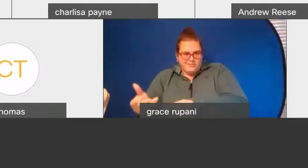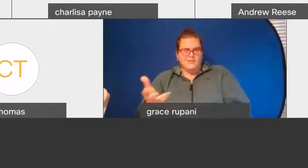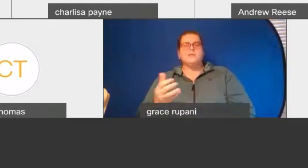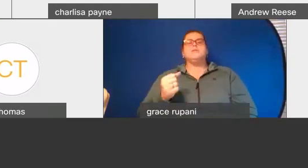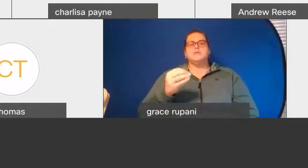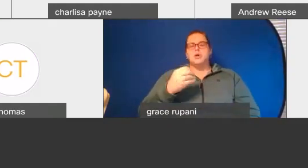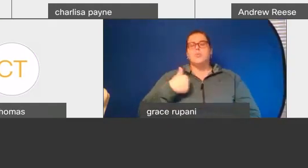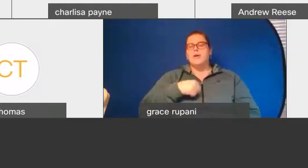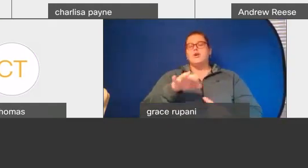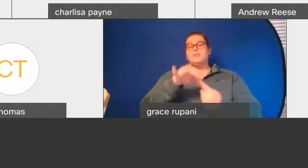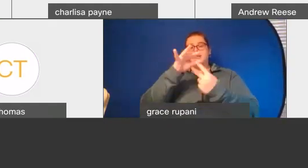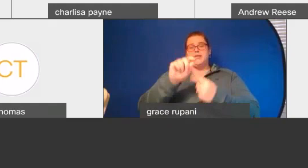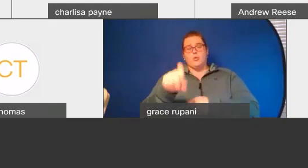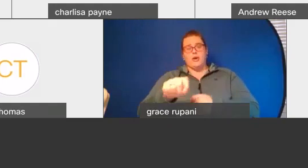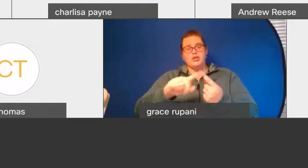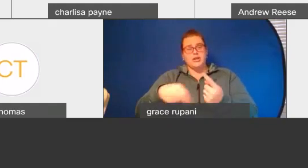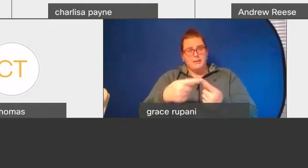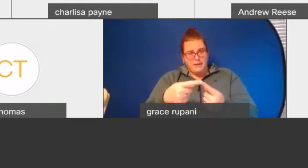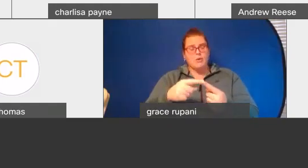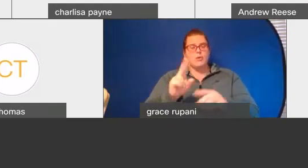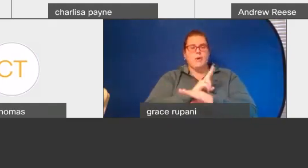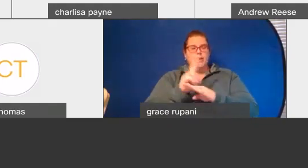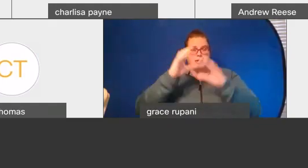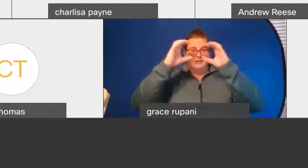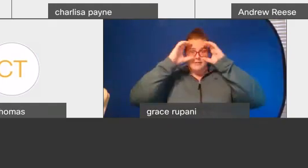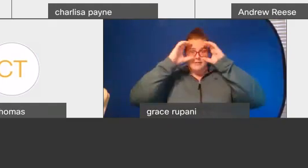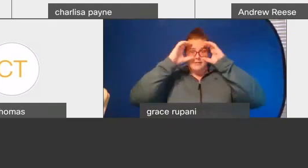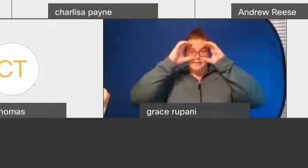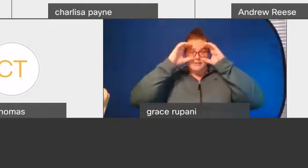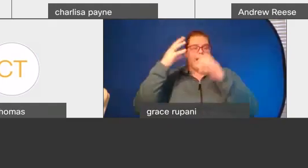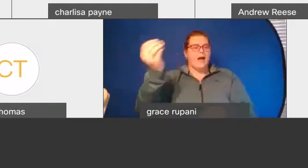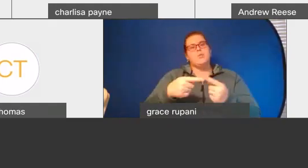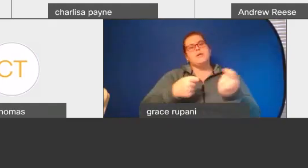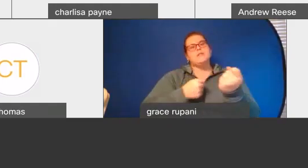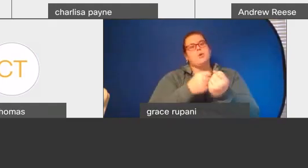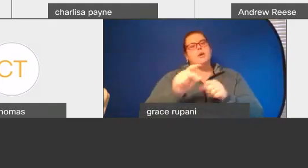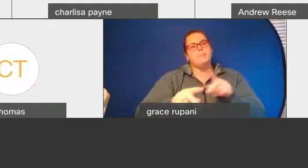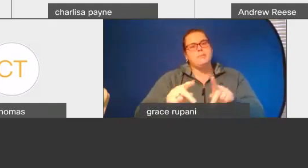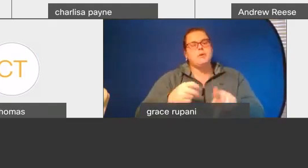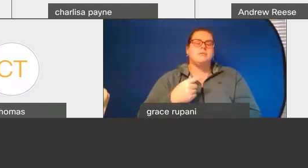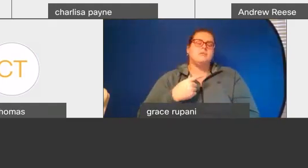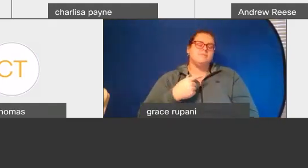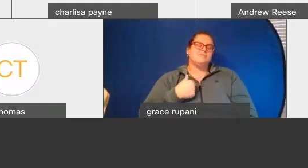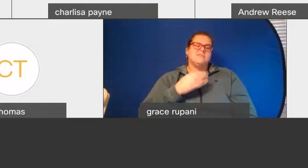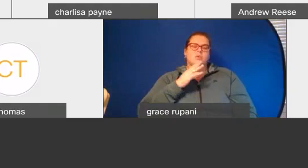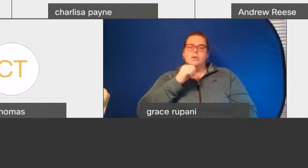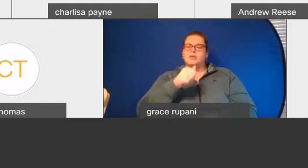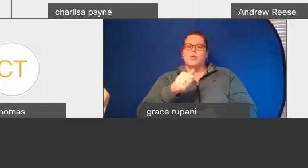wearing it outdoors when supporting individuals specifically. So more update to come on that.